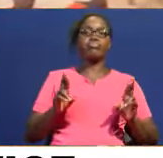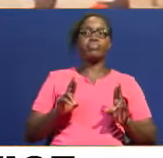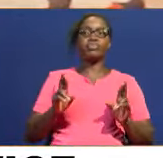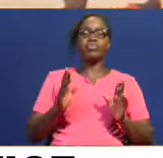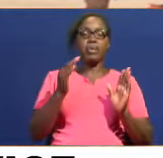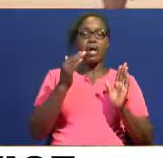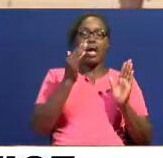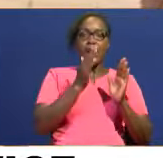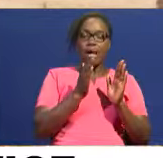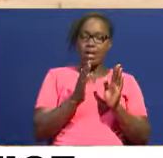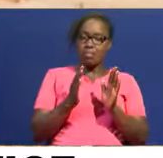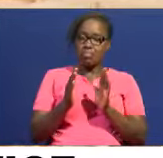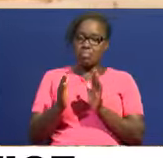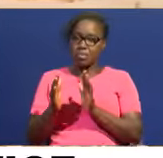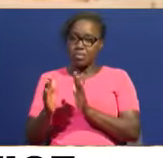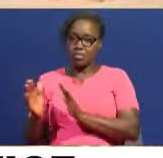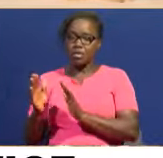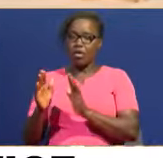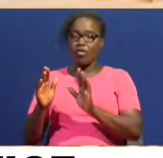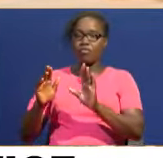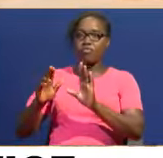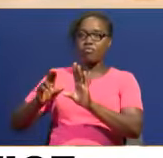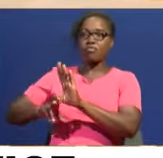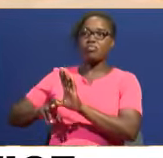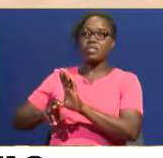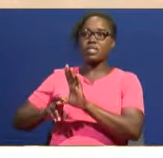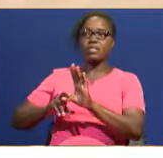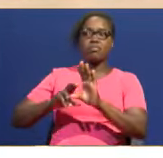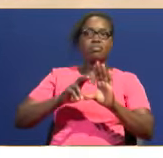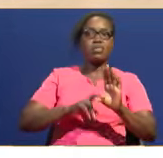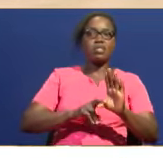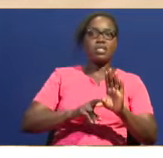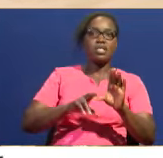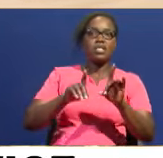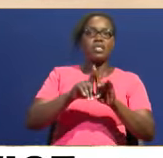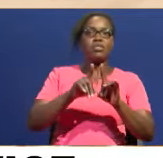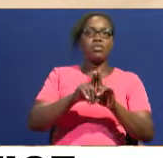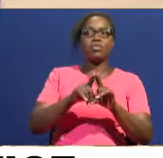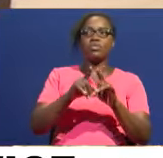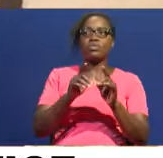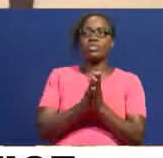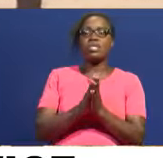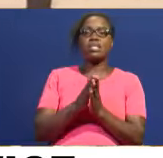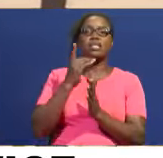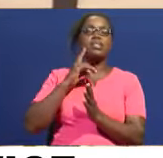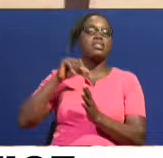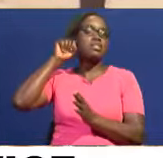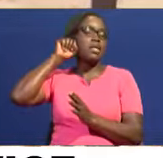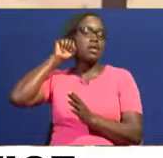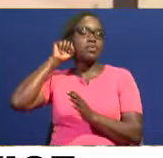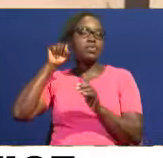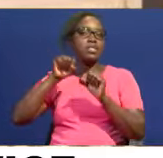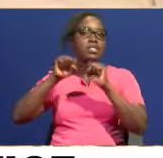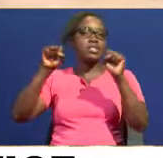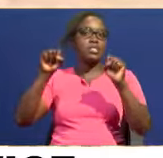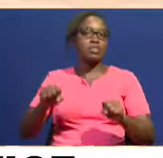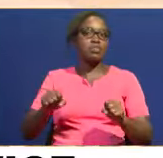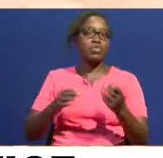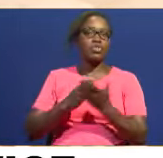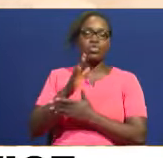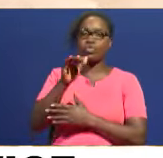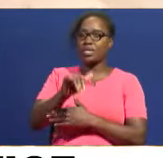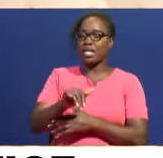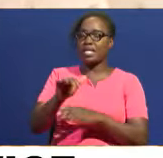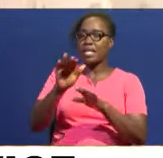the arrangement of seats, as well as even the installation of a sound system to ensure that everything